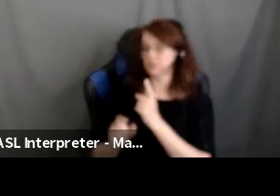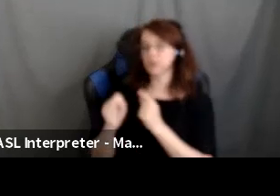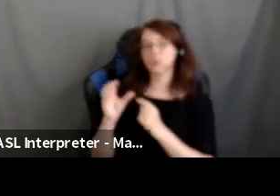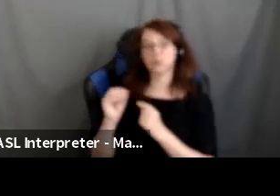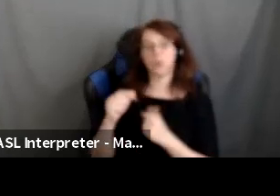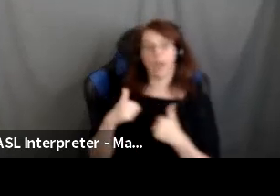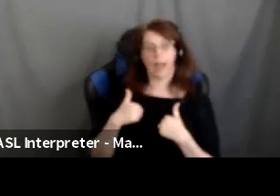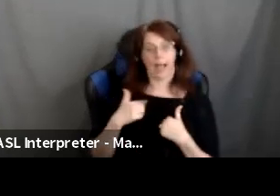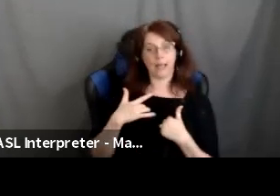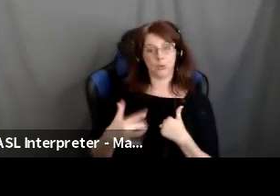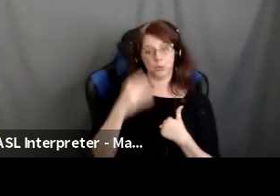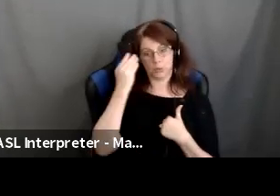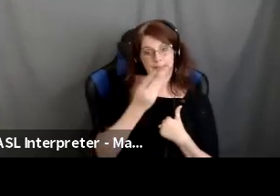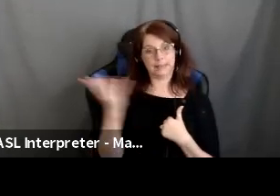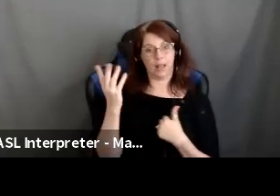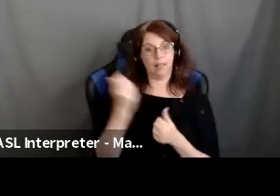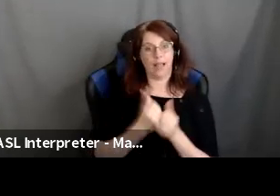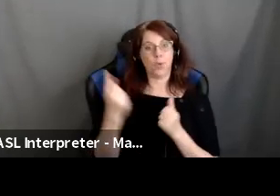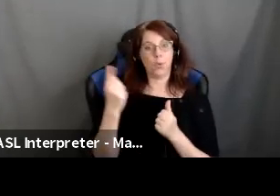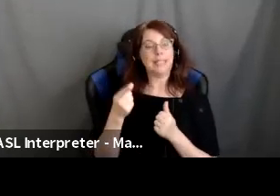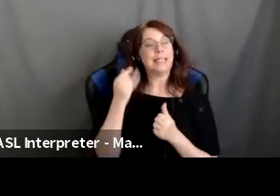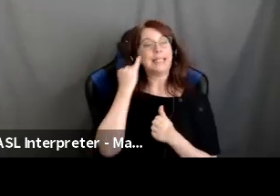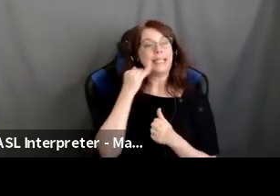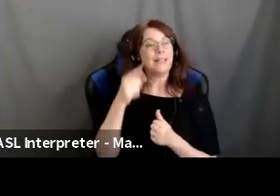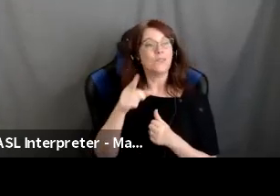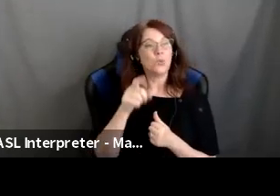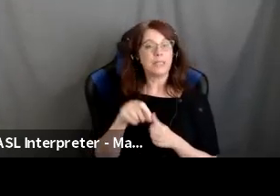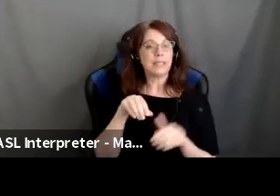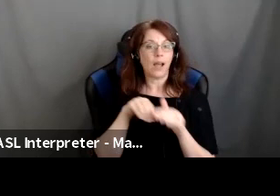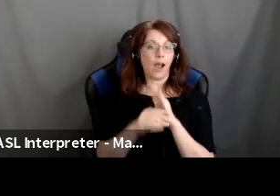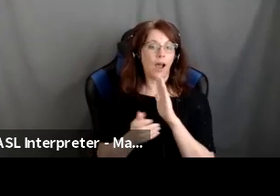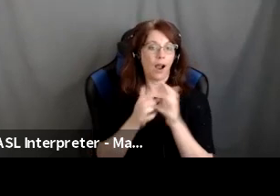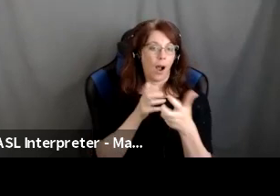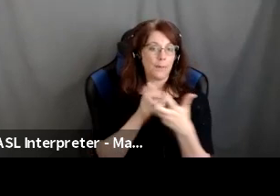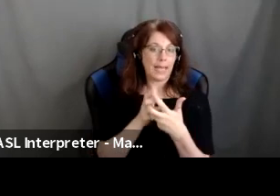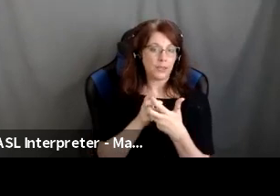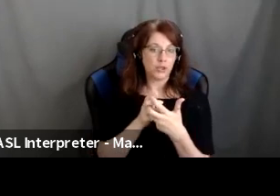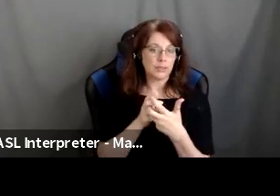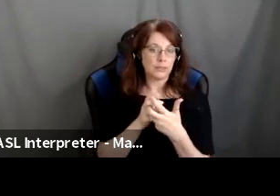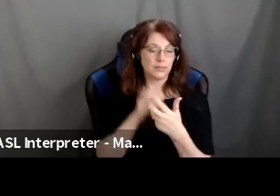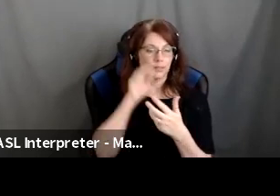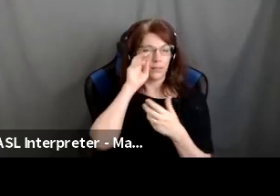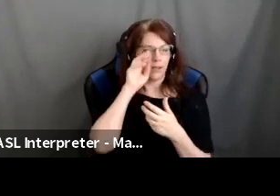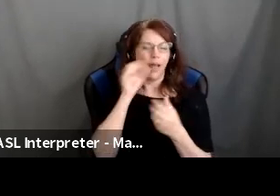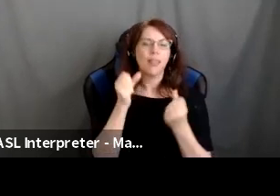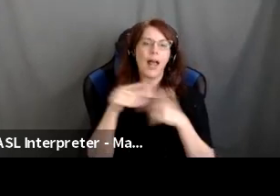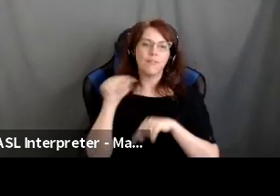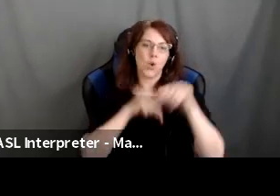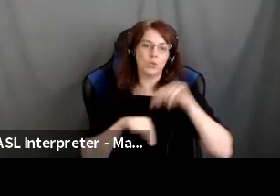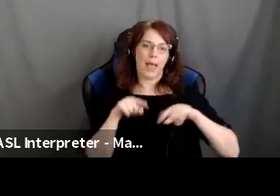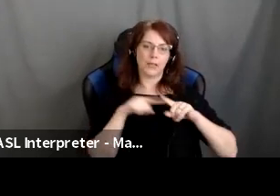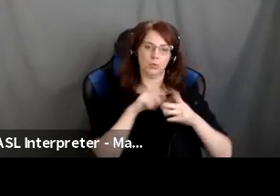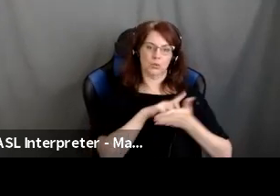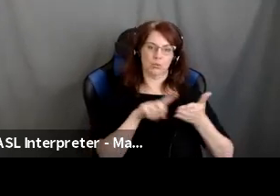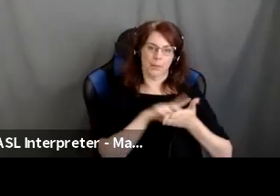I usually tell everybody, if you're going to even need an accommodation to get in because a lot of it goes back to discrimination